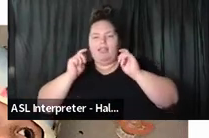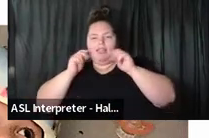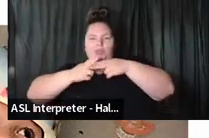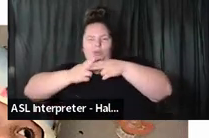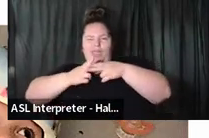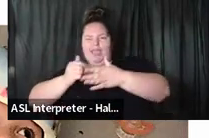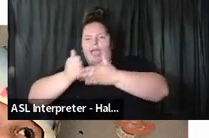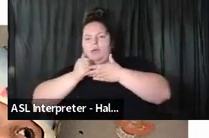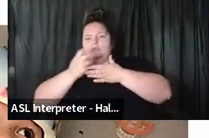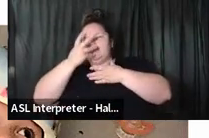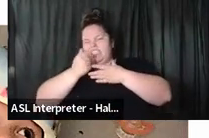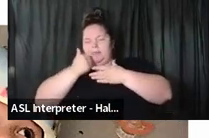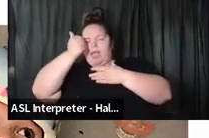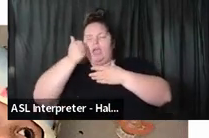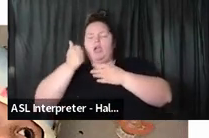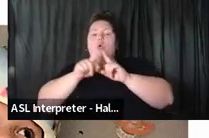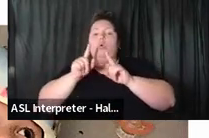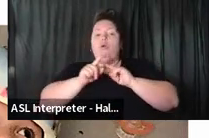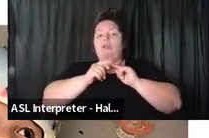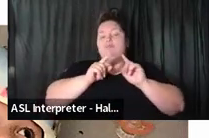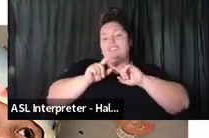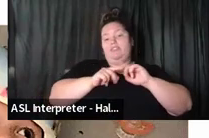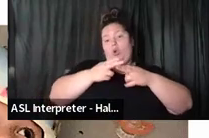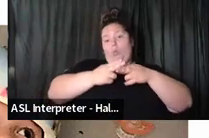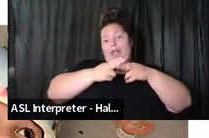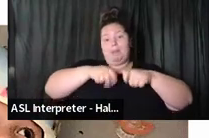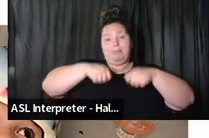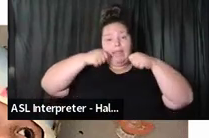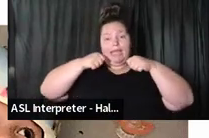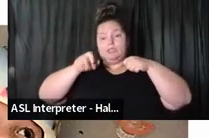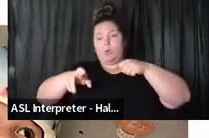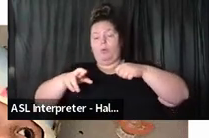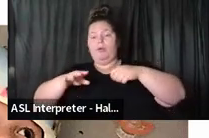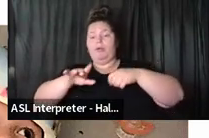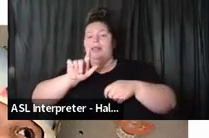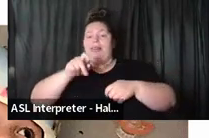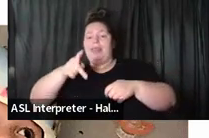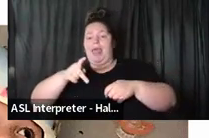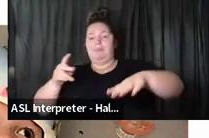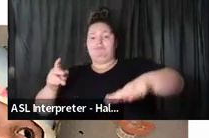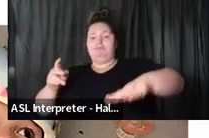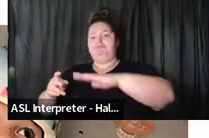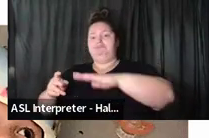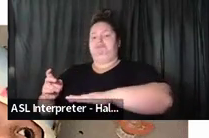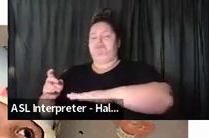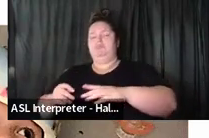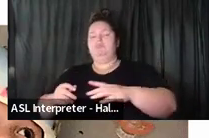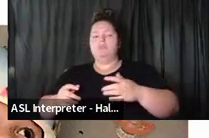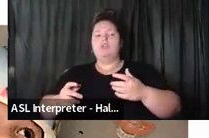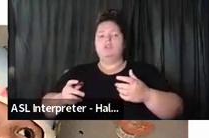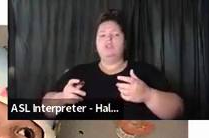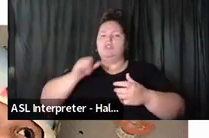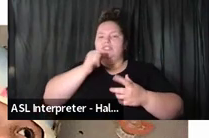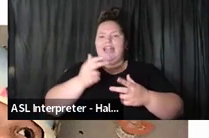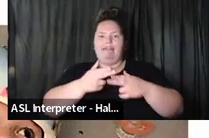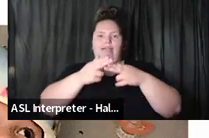Different, you know, weighted blankets or just a weighted lap pad, just for the sake of traveling and like it not being too heavy to pack. And